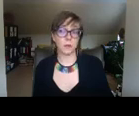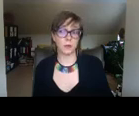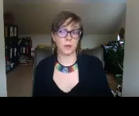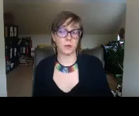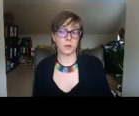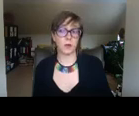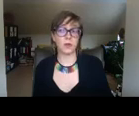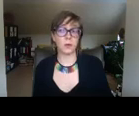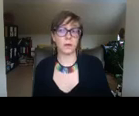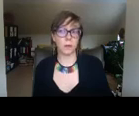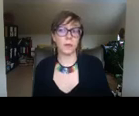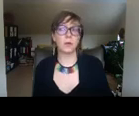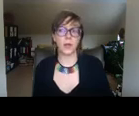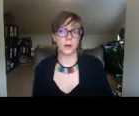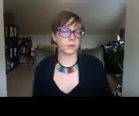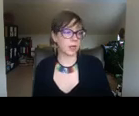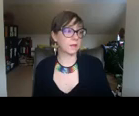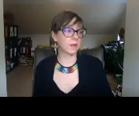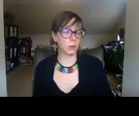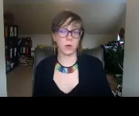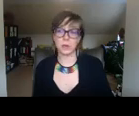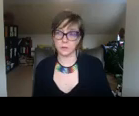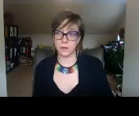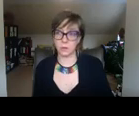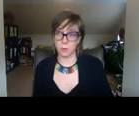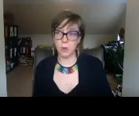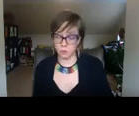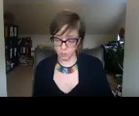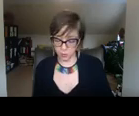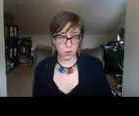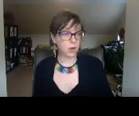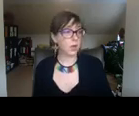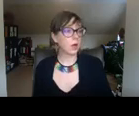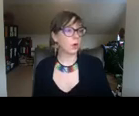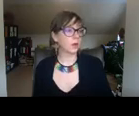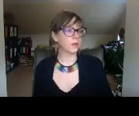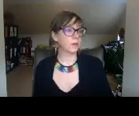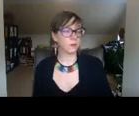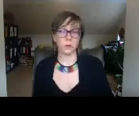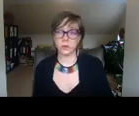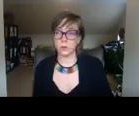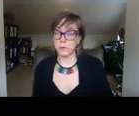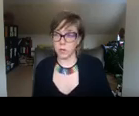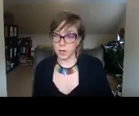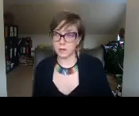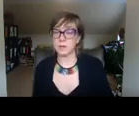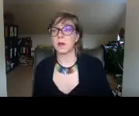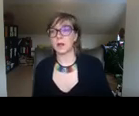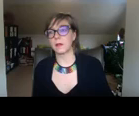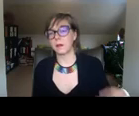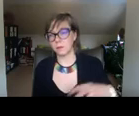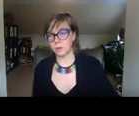went up to 124. So 124 people now say that they work as a video remote interpreter, whereas before it was only